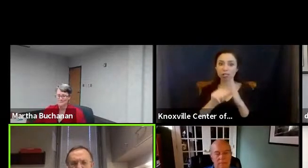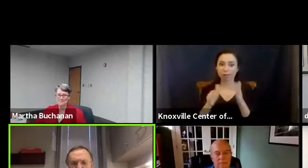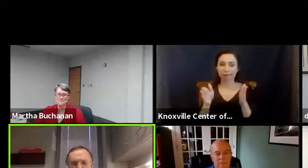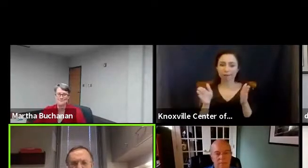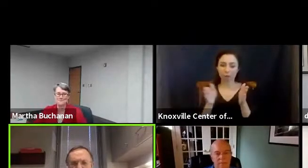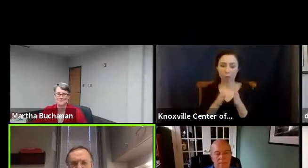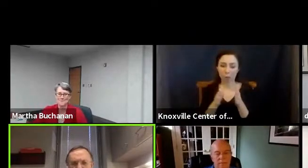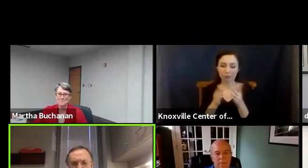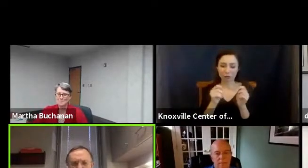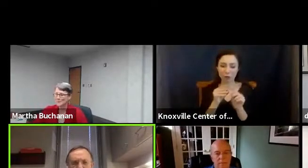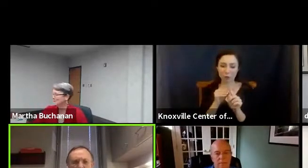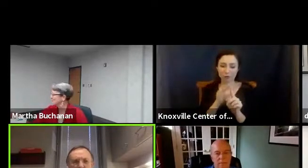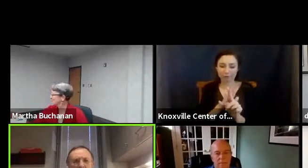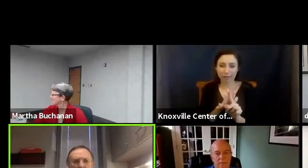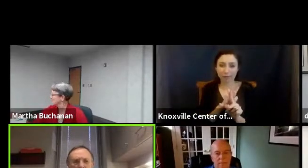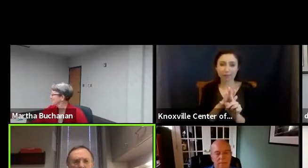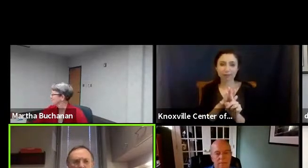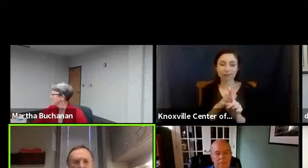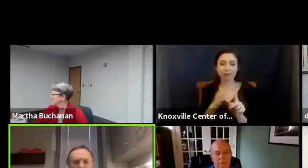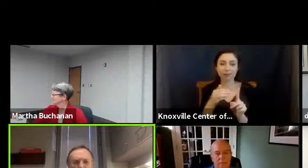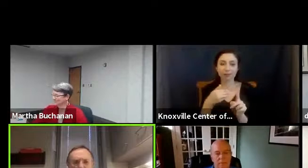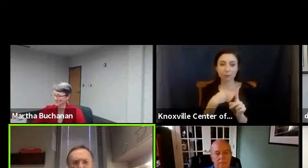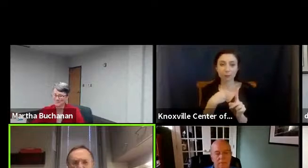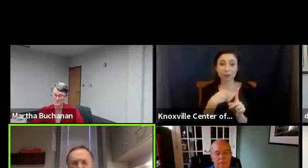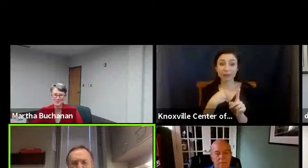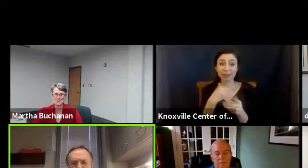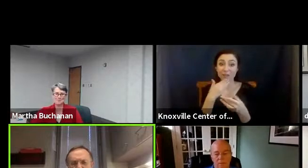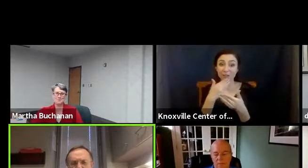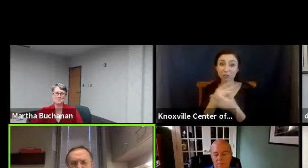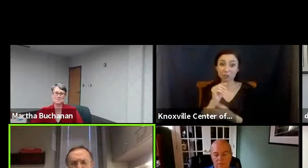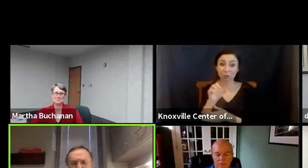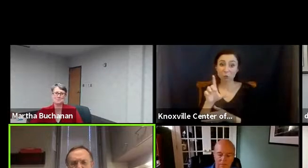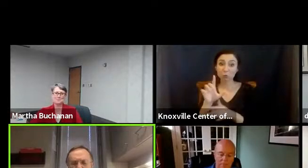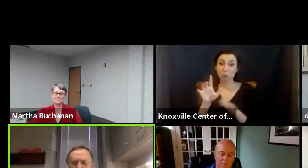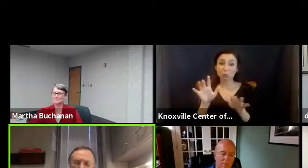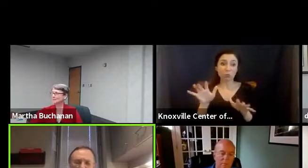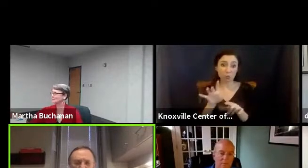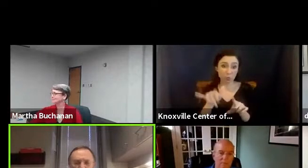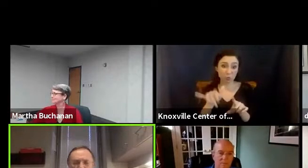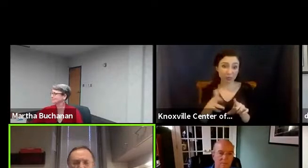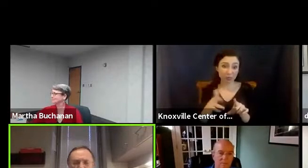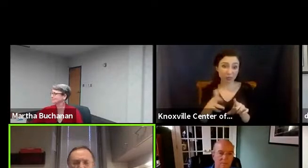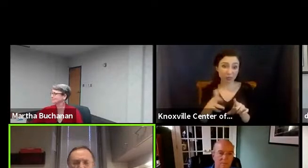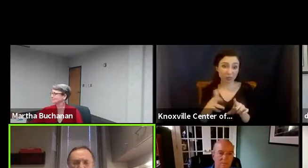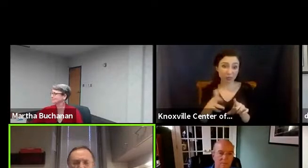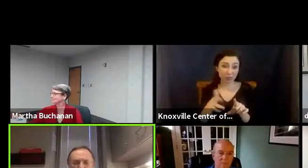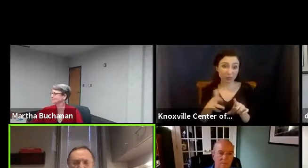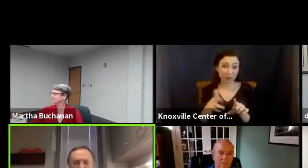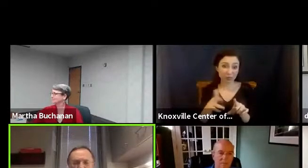have a very imprecise tool to do that, and there are economic